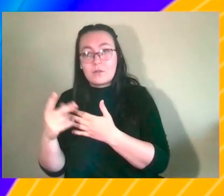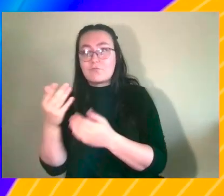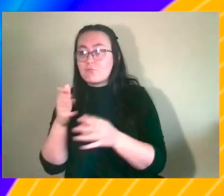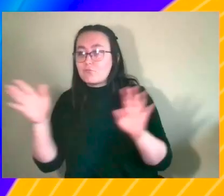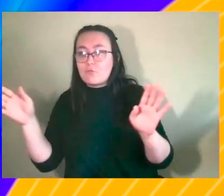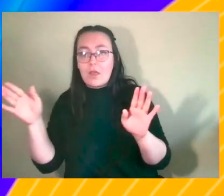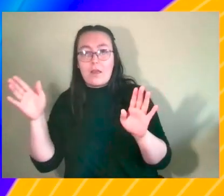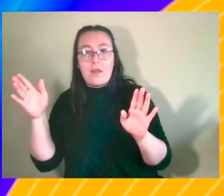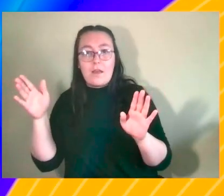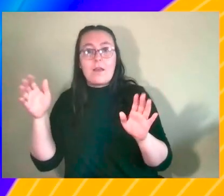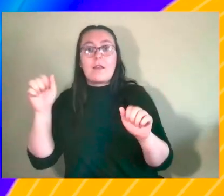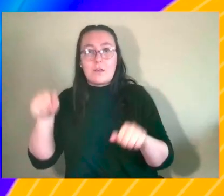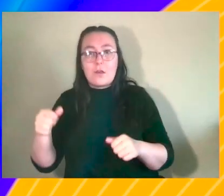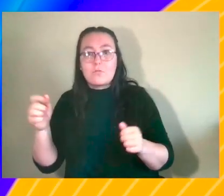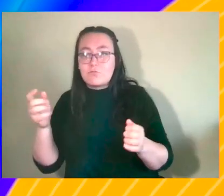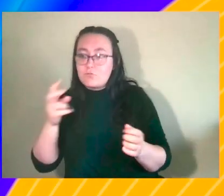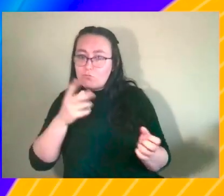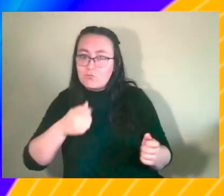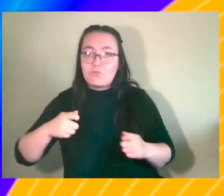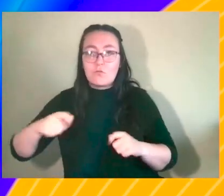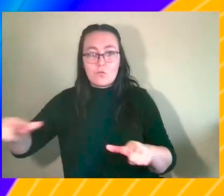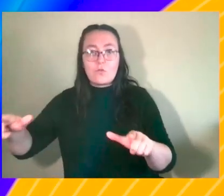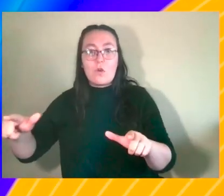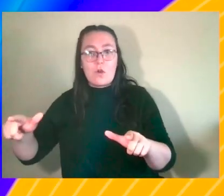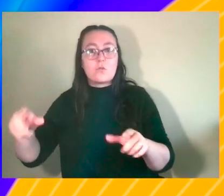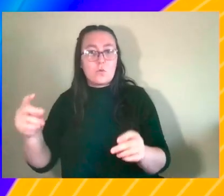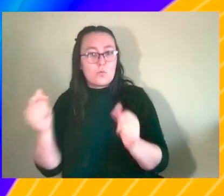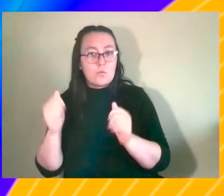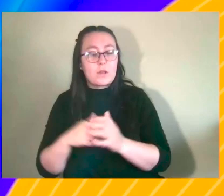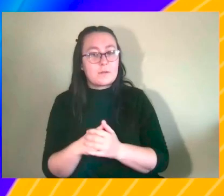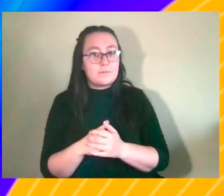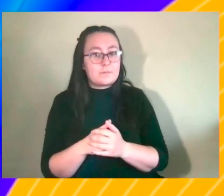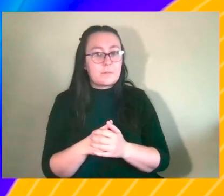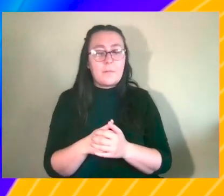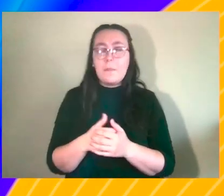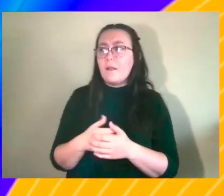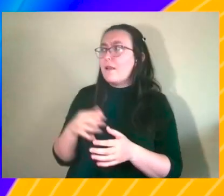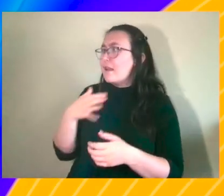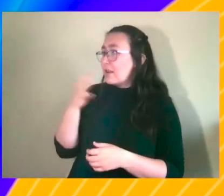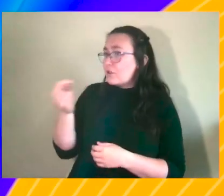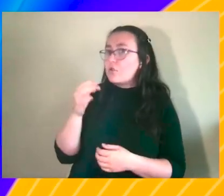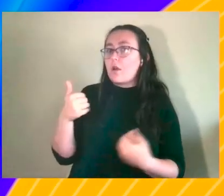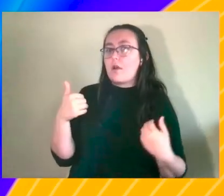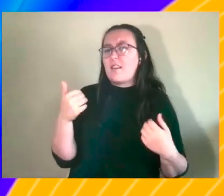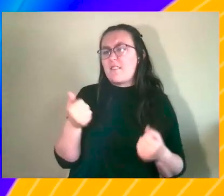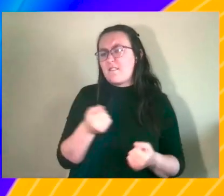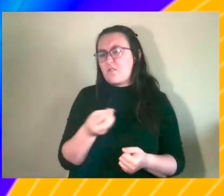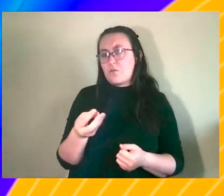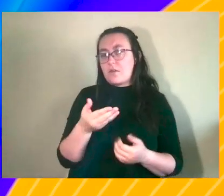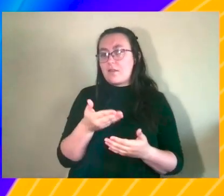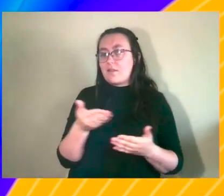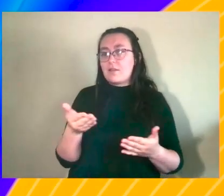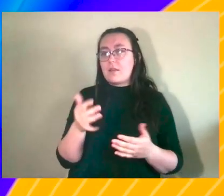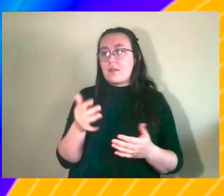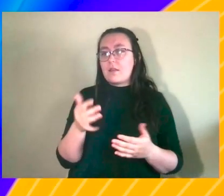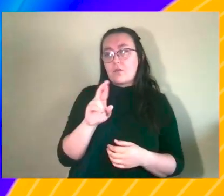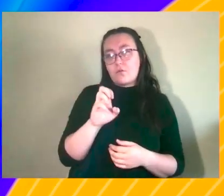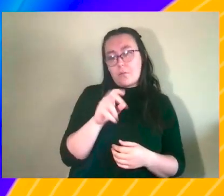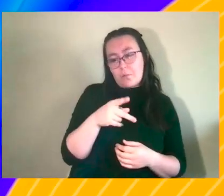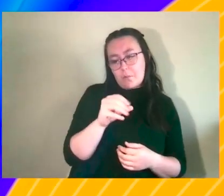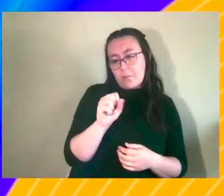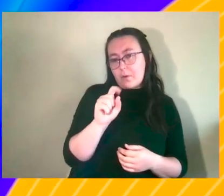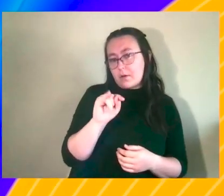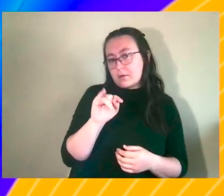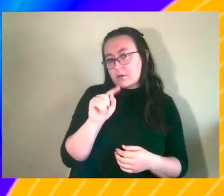deploying right away. What's interesting, you named a few things like your repository, your deployment and everything,